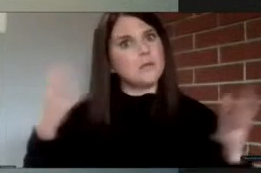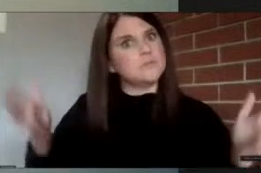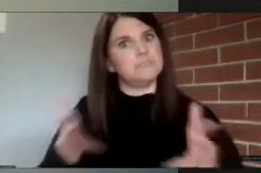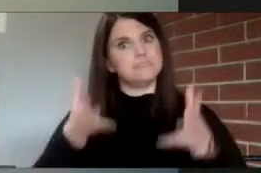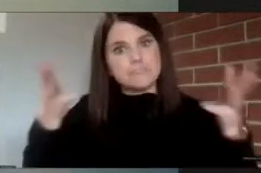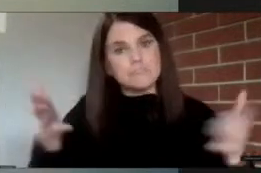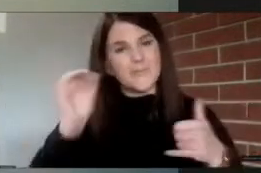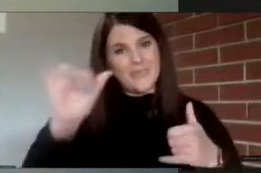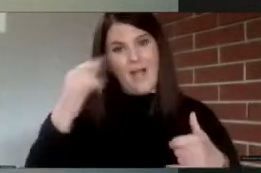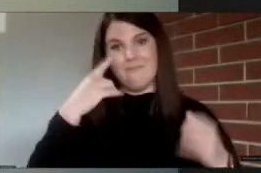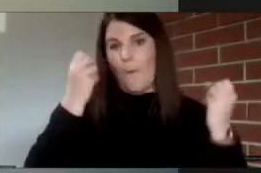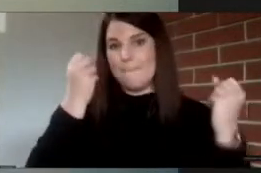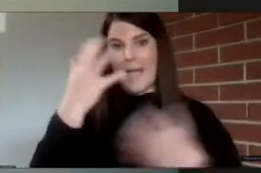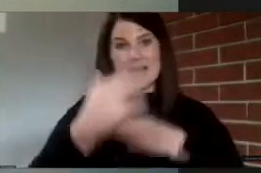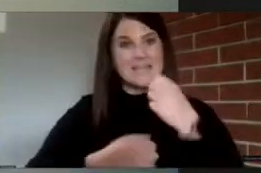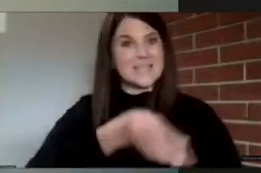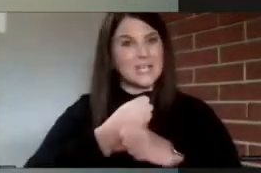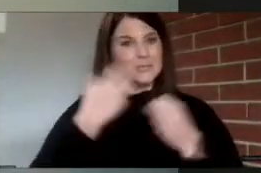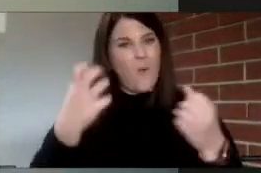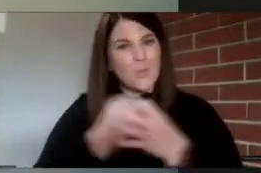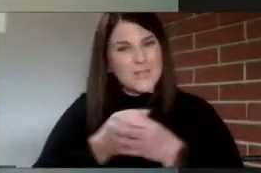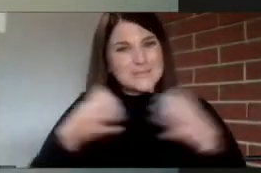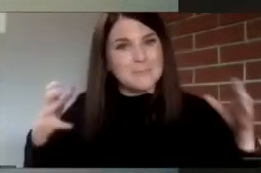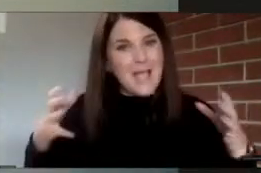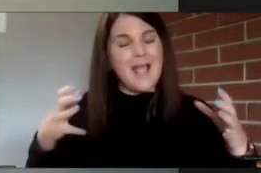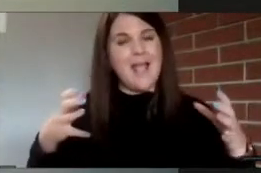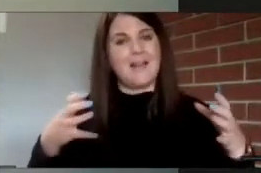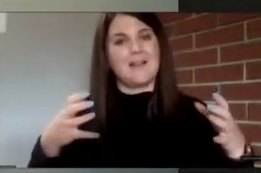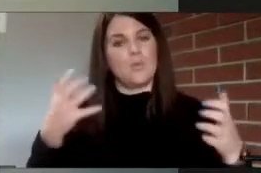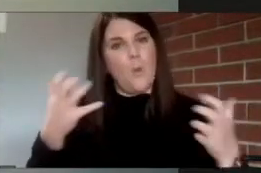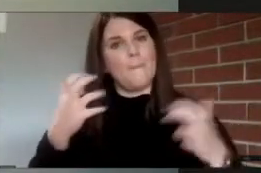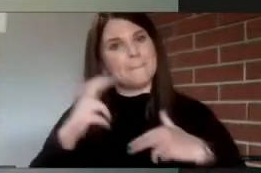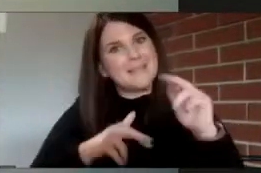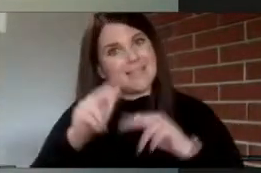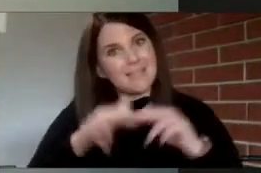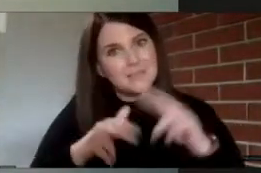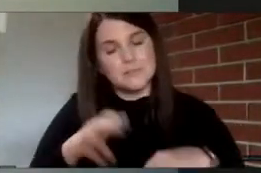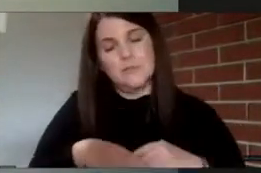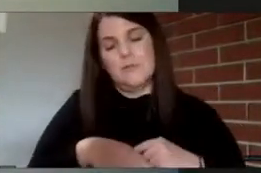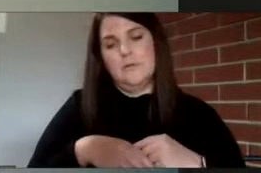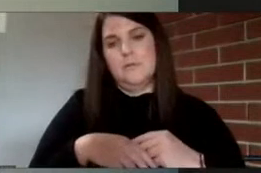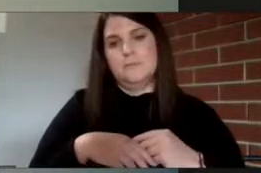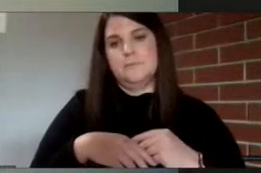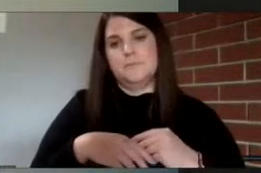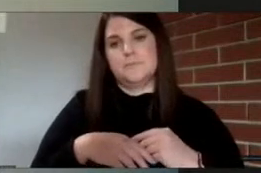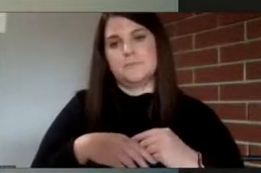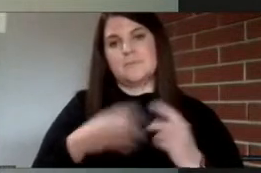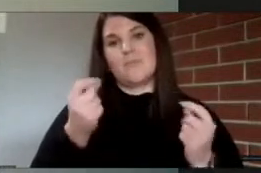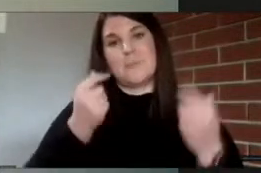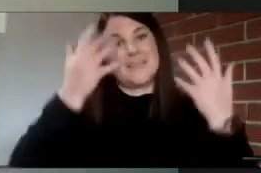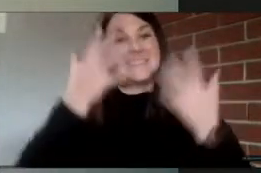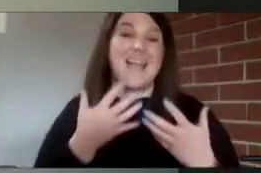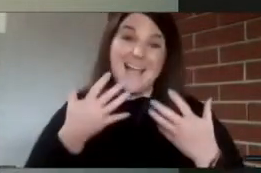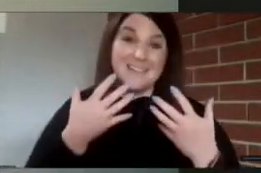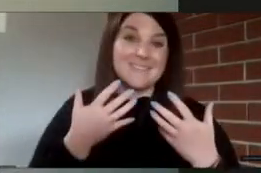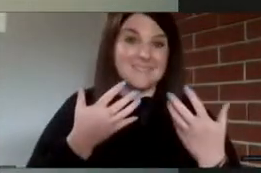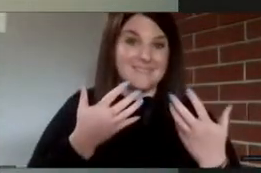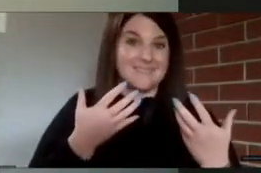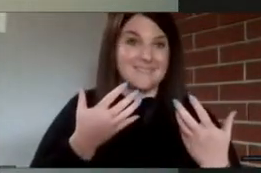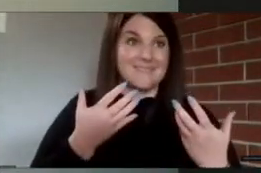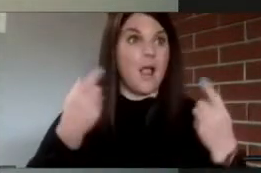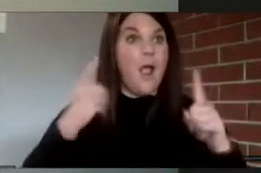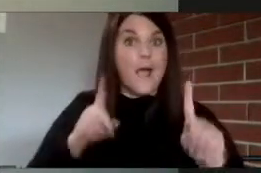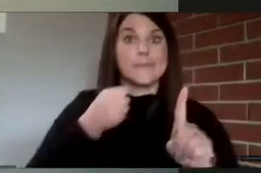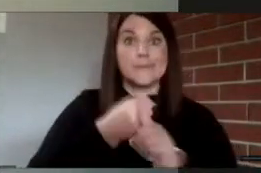years in terms of expansion and hoping and building towards this. And it's somewhat tragic that it took COVID-19 to